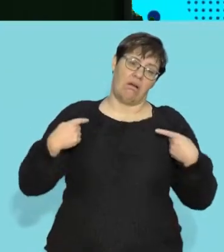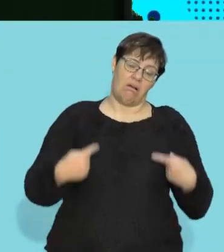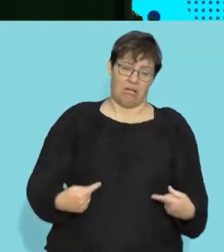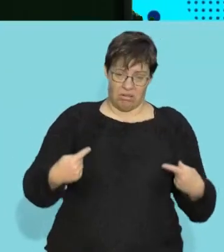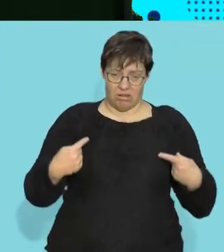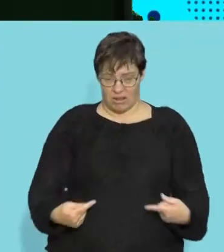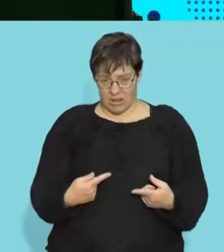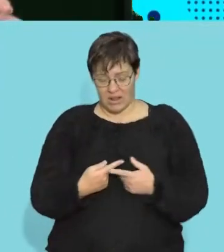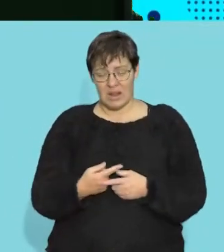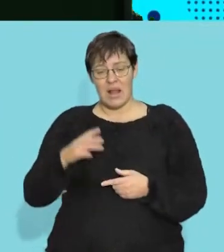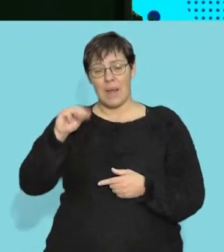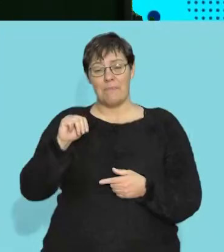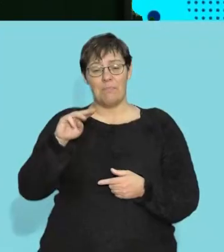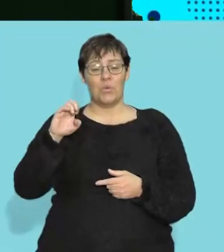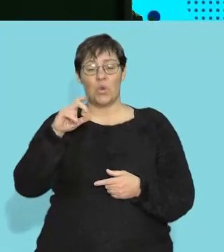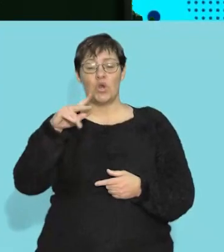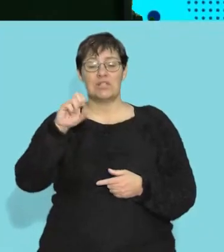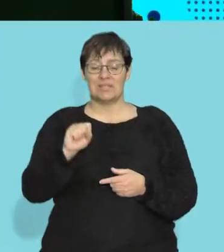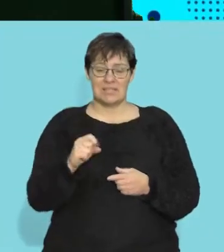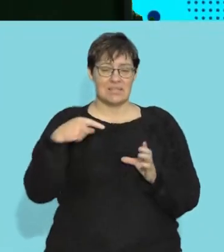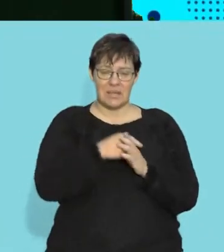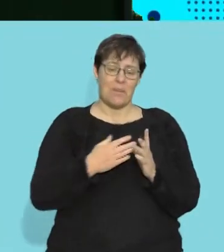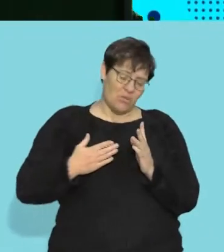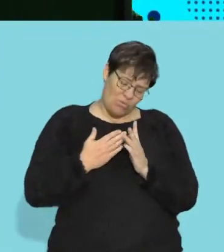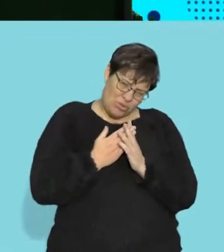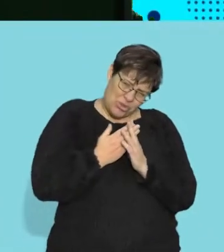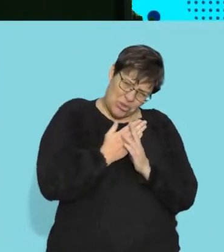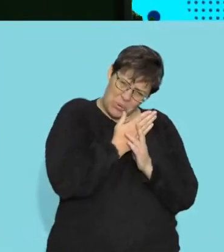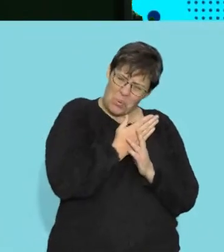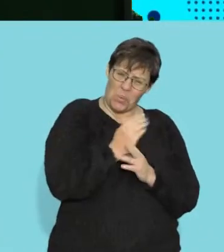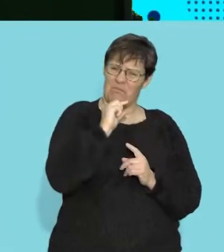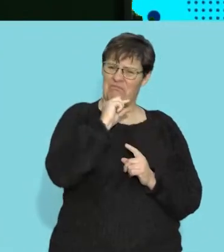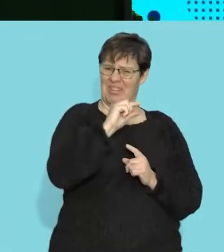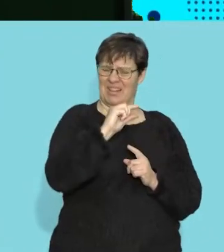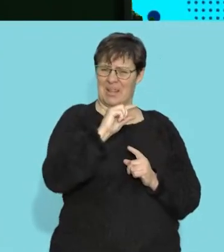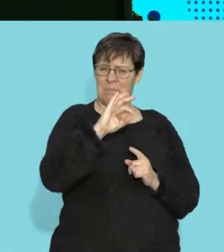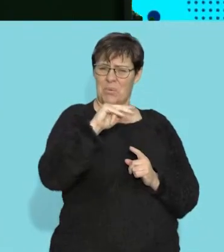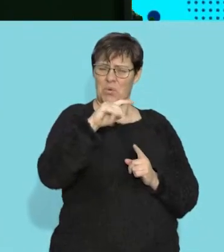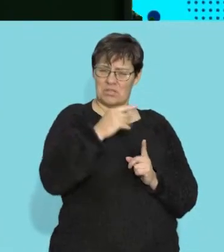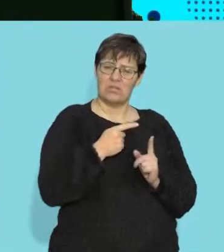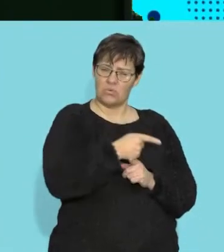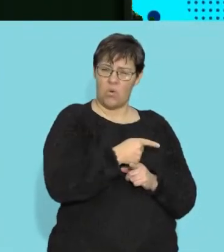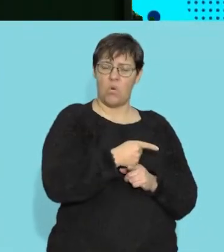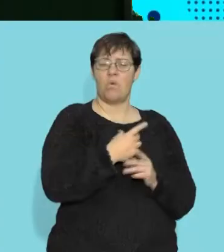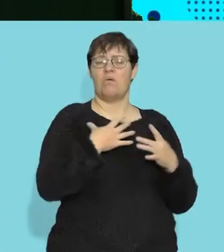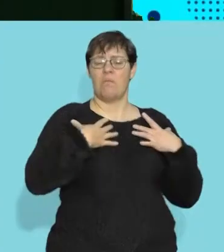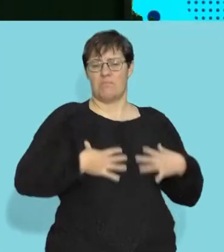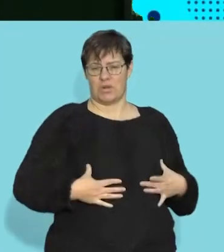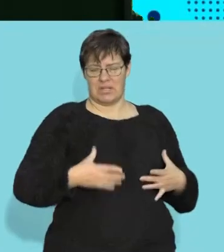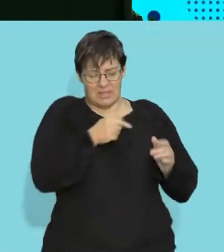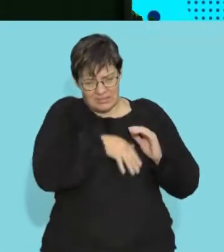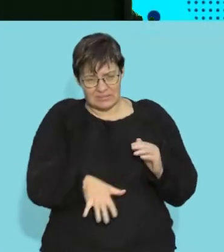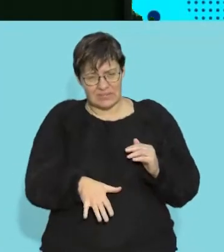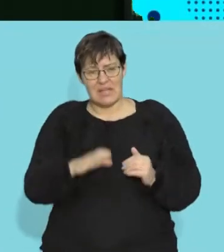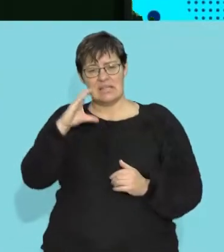the mucus, that means oxygen has to move through all of that mucus to get to your body, and that the carbon